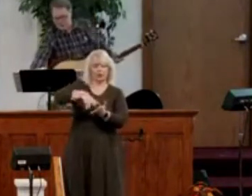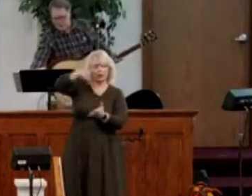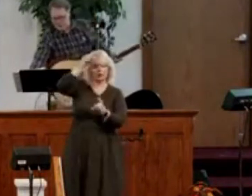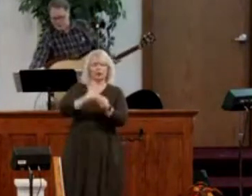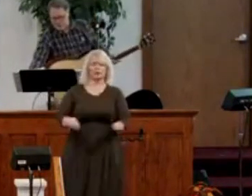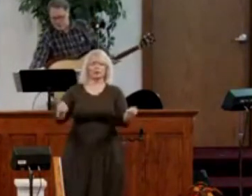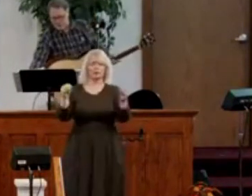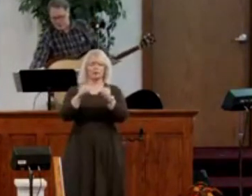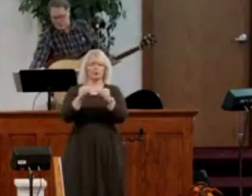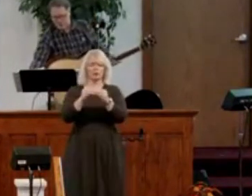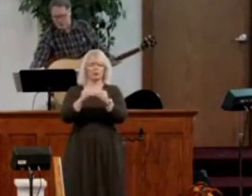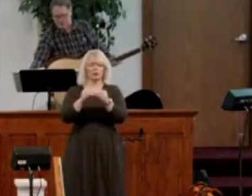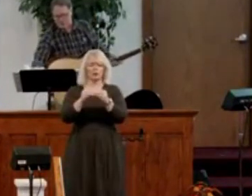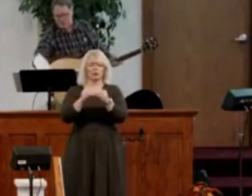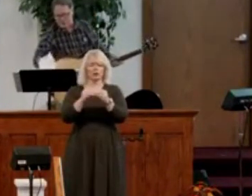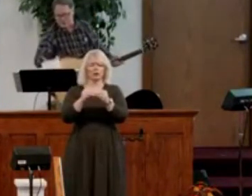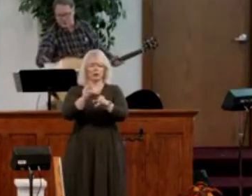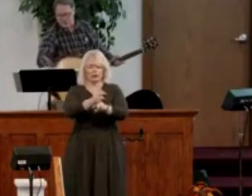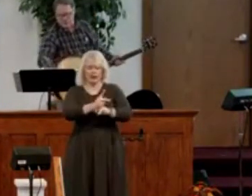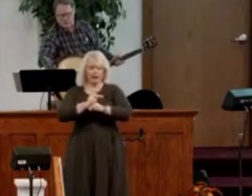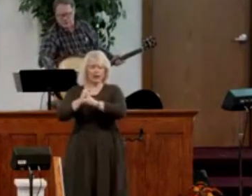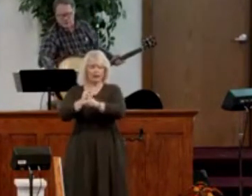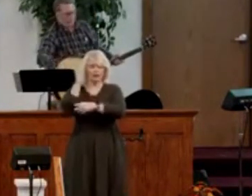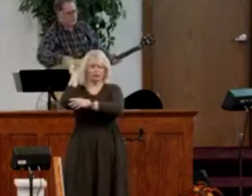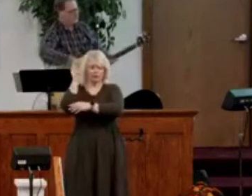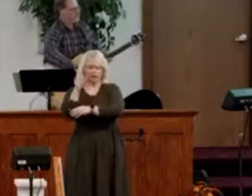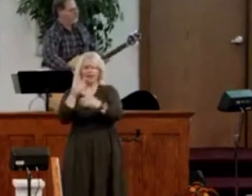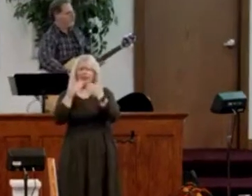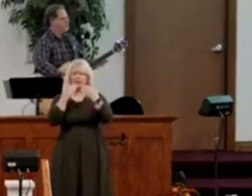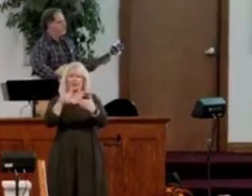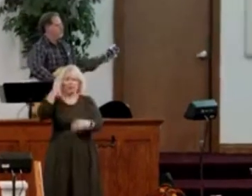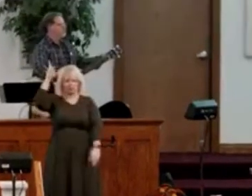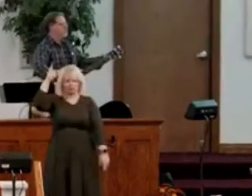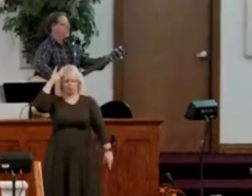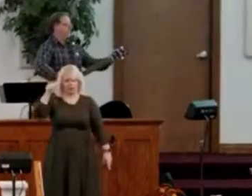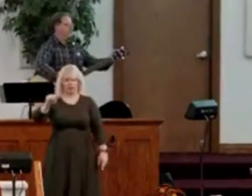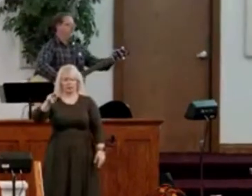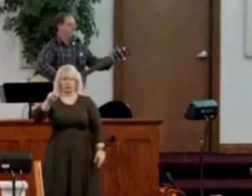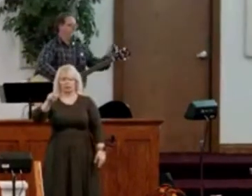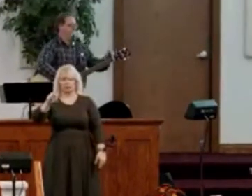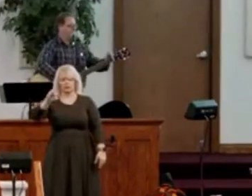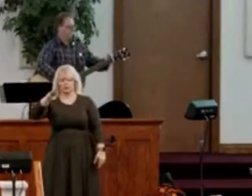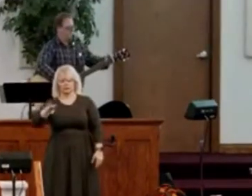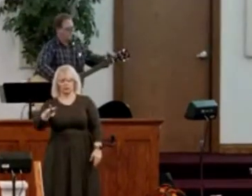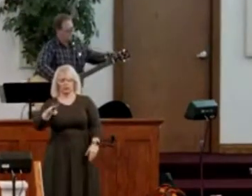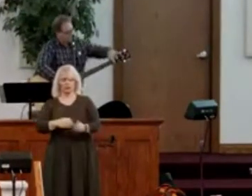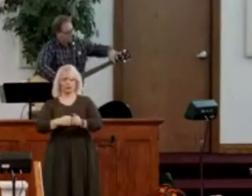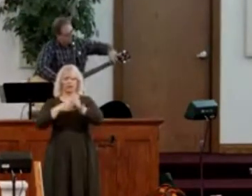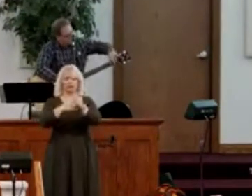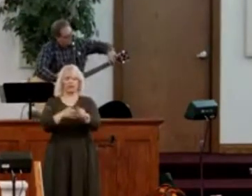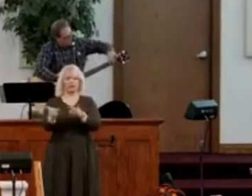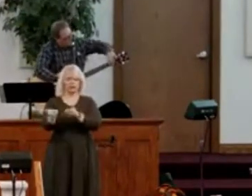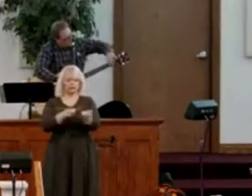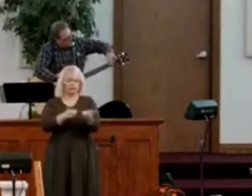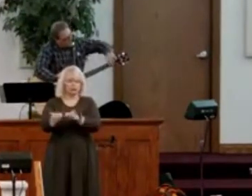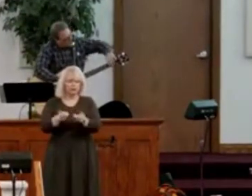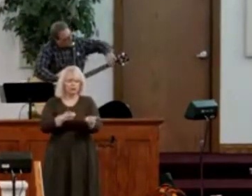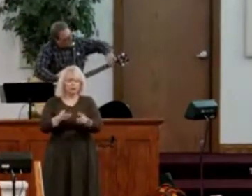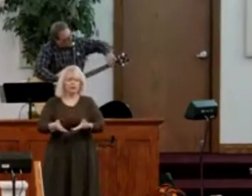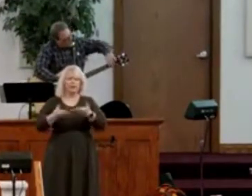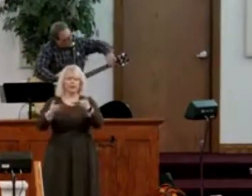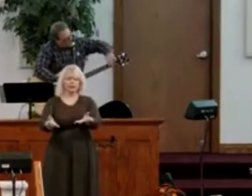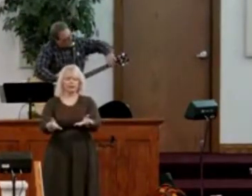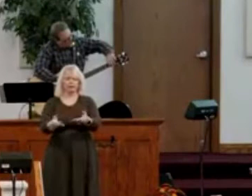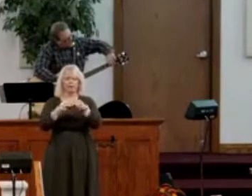to steward the message today. Thank you for Pastor Andrew. Thank you for your guidance and direction that you've given him this week. Bless